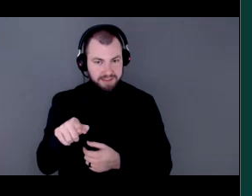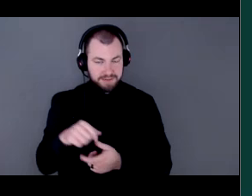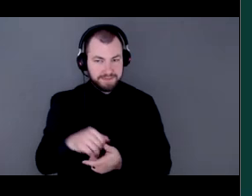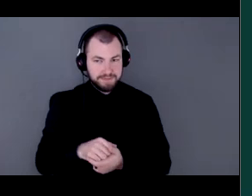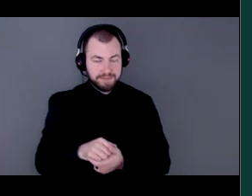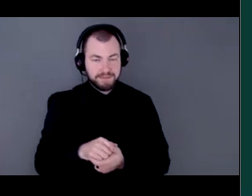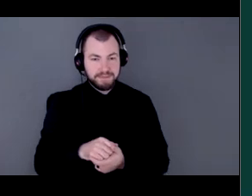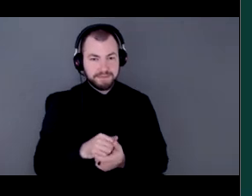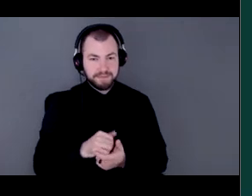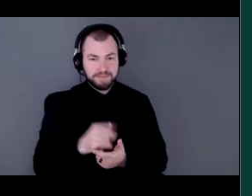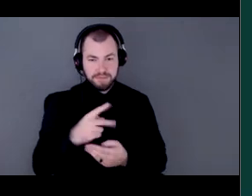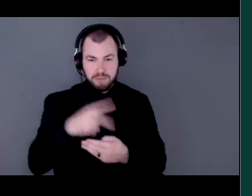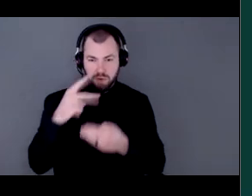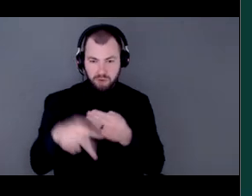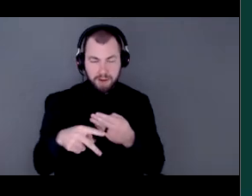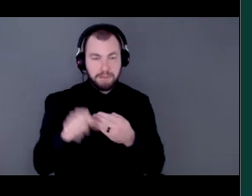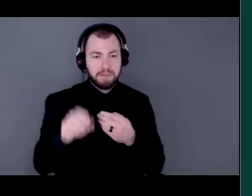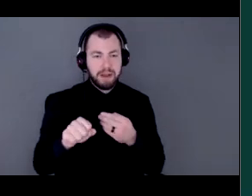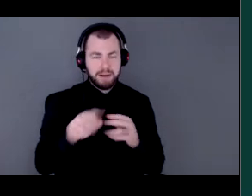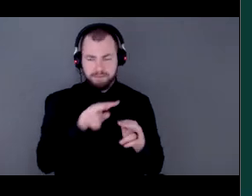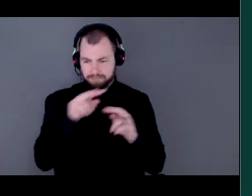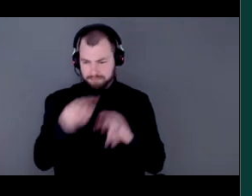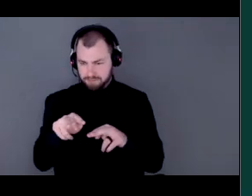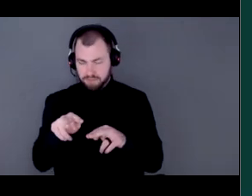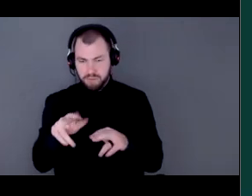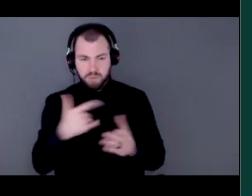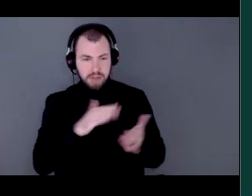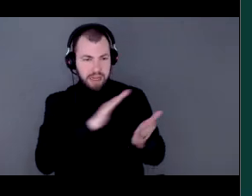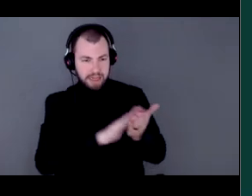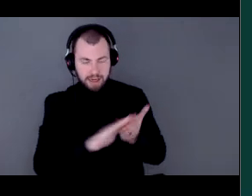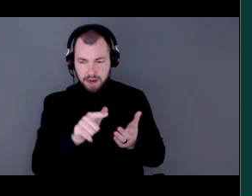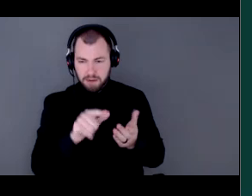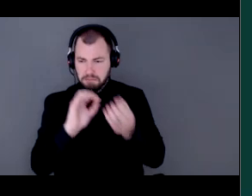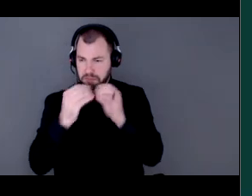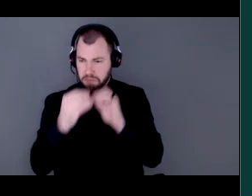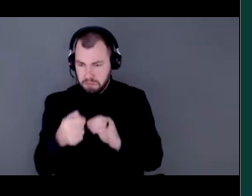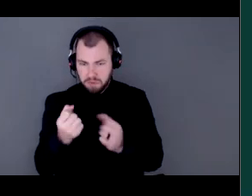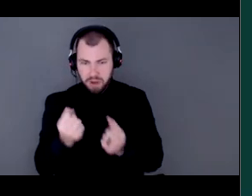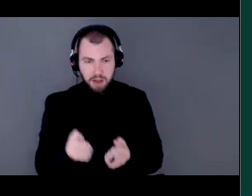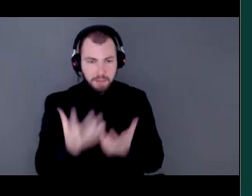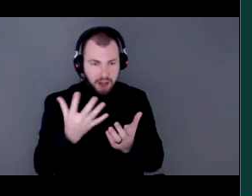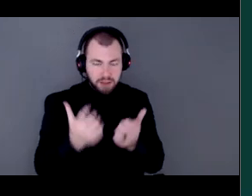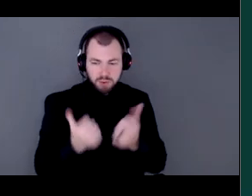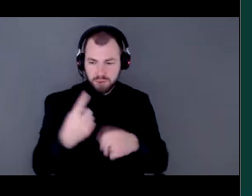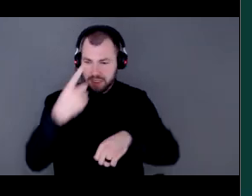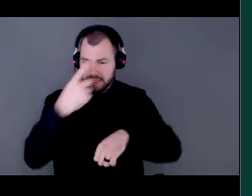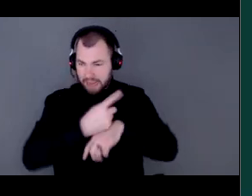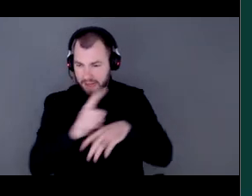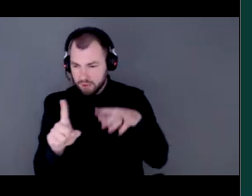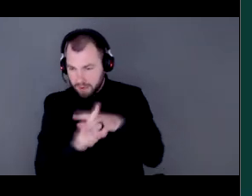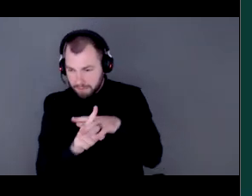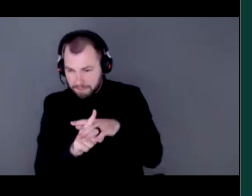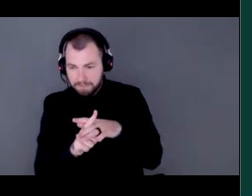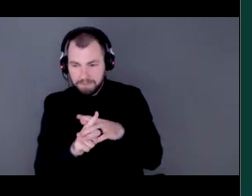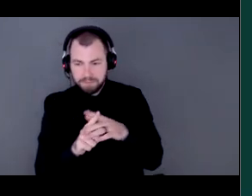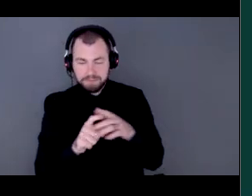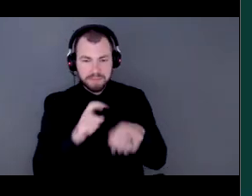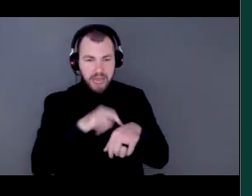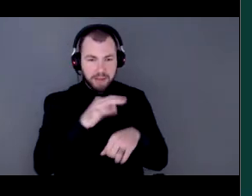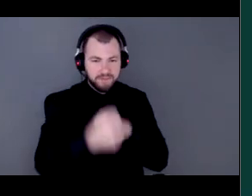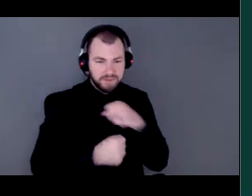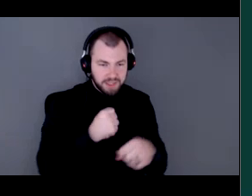program where they can go back and look at what they're cleaning up, how much, what days, different times of the year are they seeing